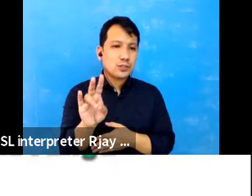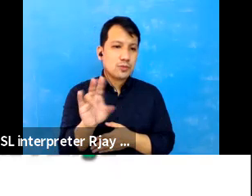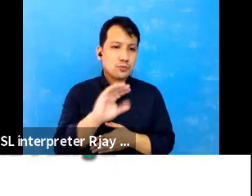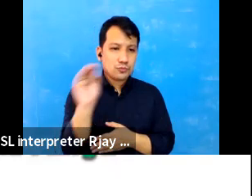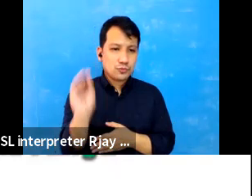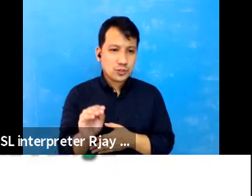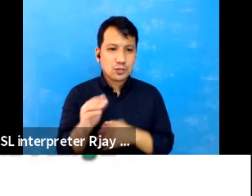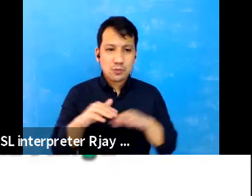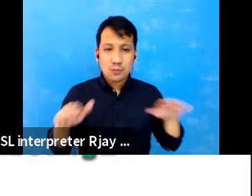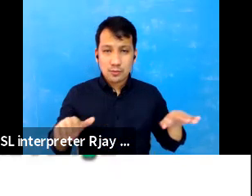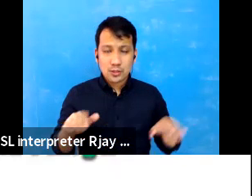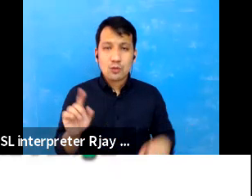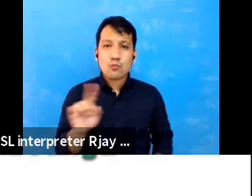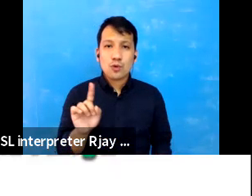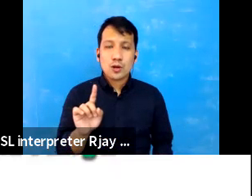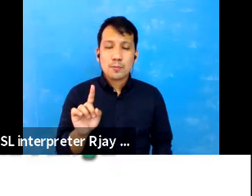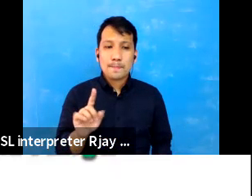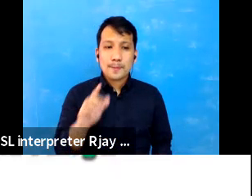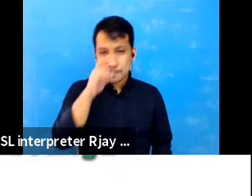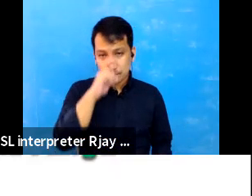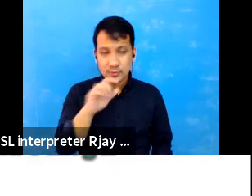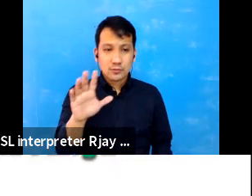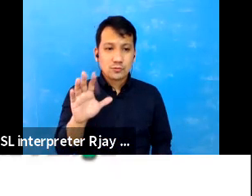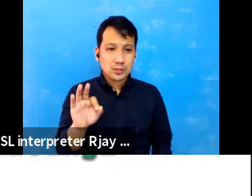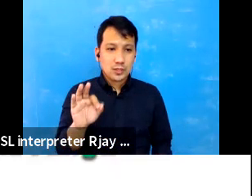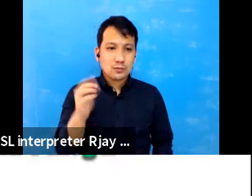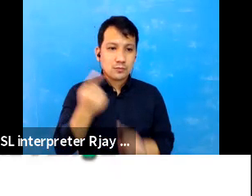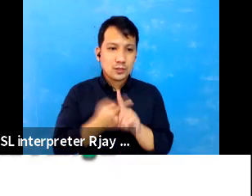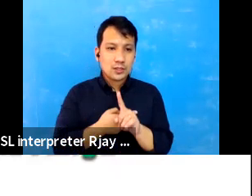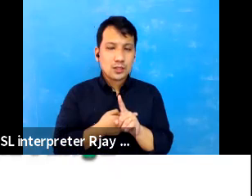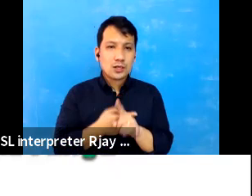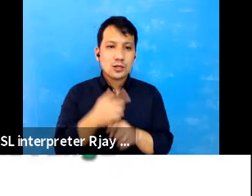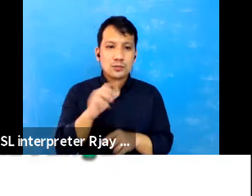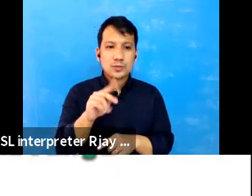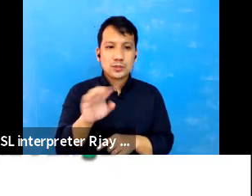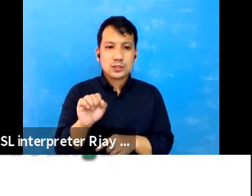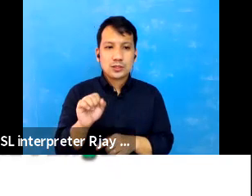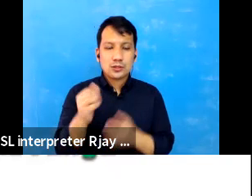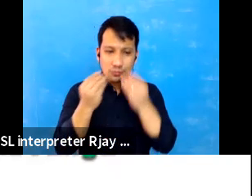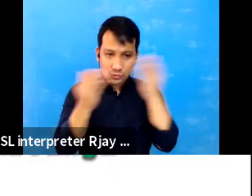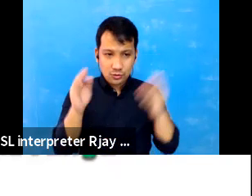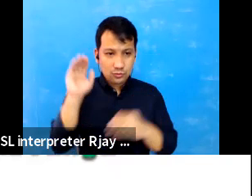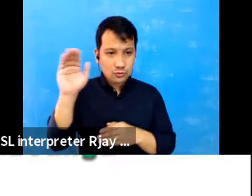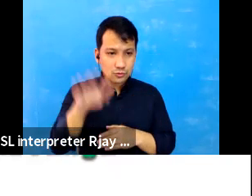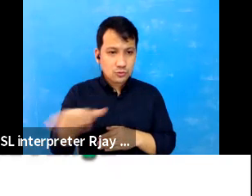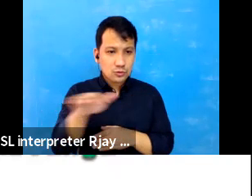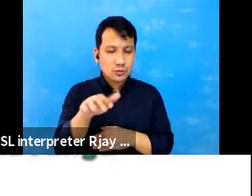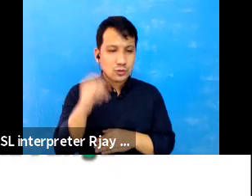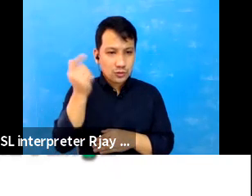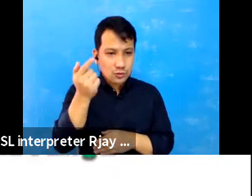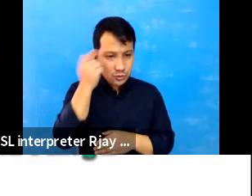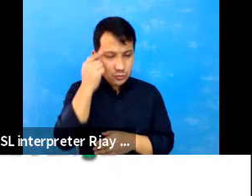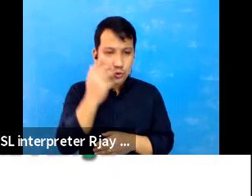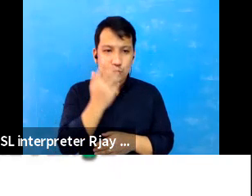9.87% of children of 59 months old with a stunted, as we call in our dialect as